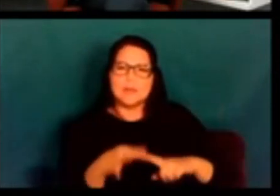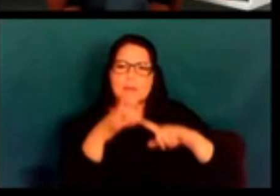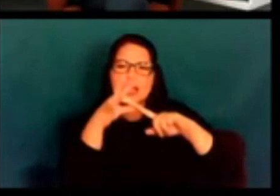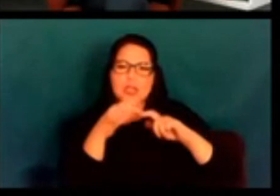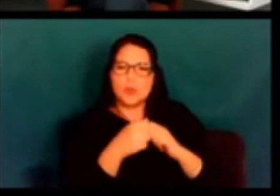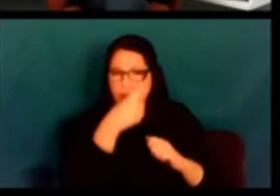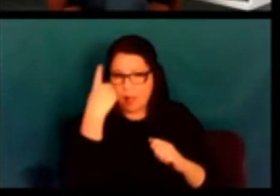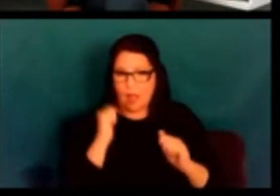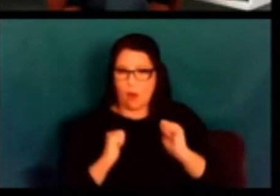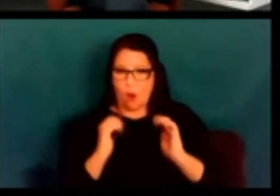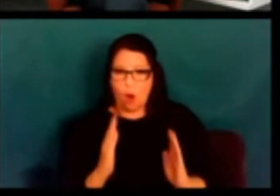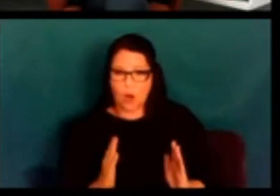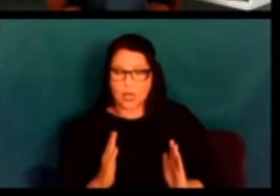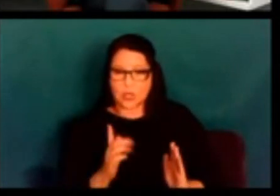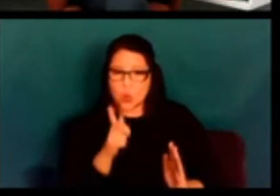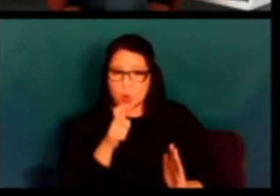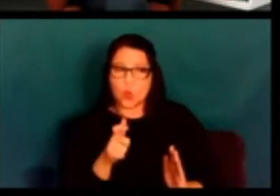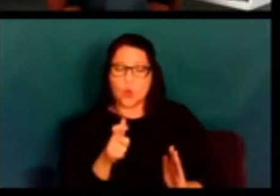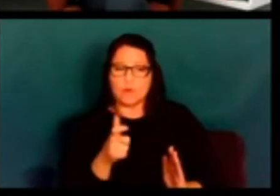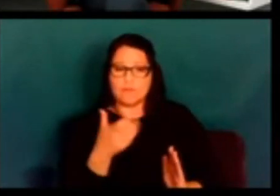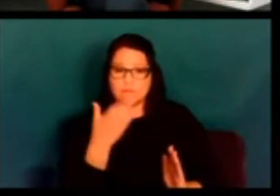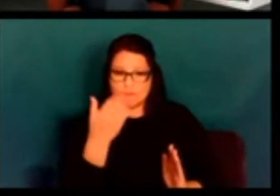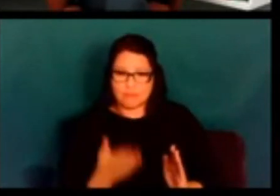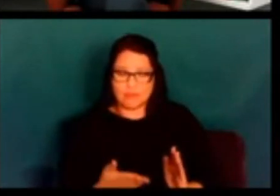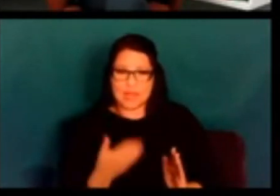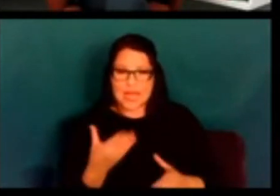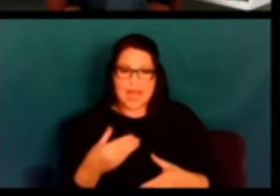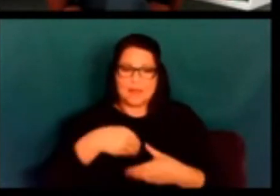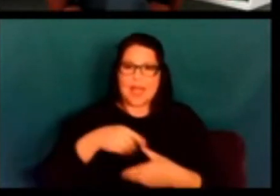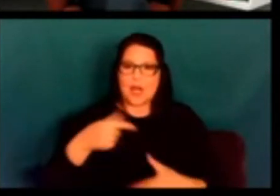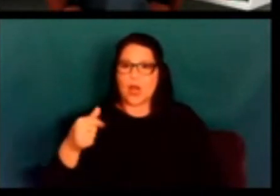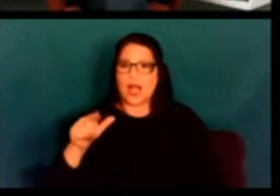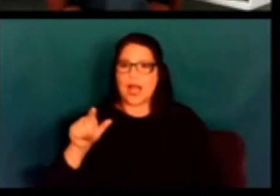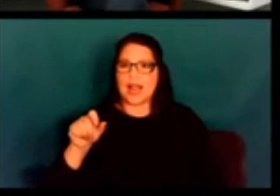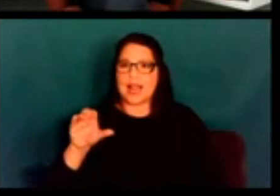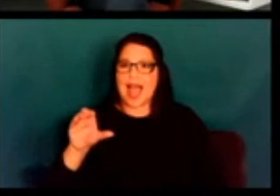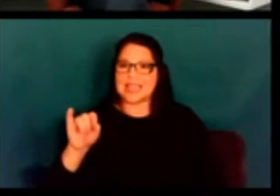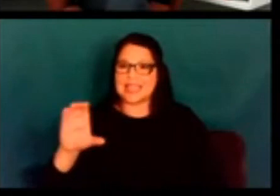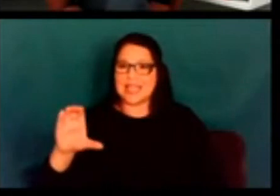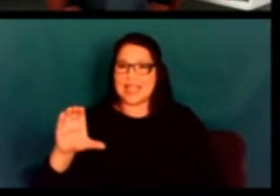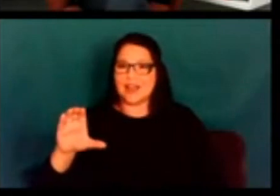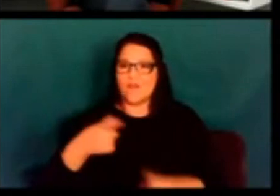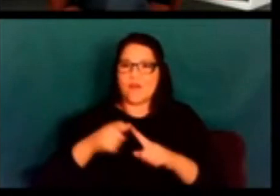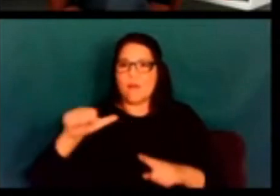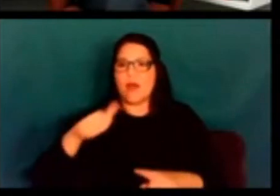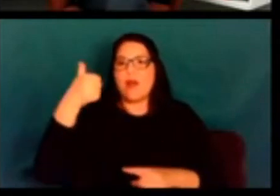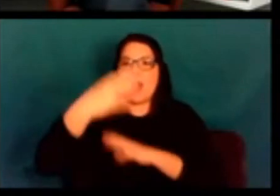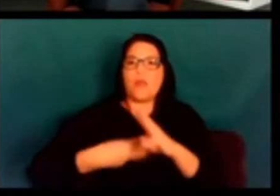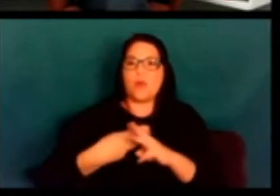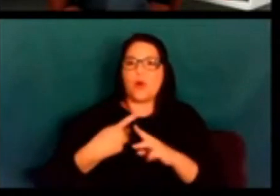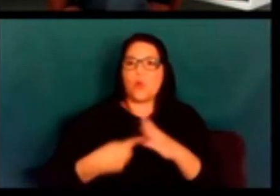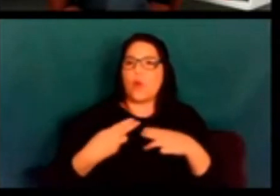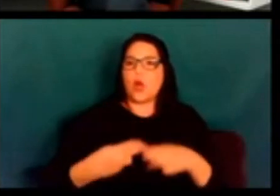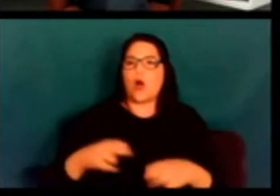Black artists who were decidedly intergalactic, out of this world, what we would later call